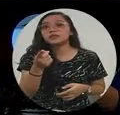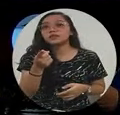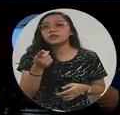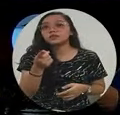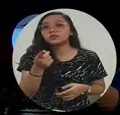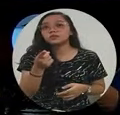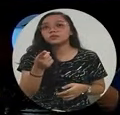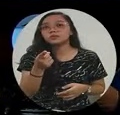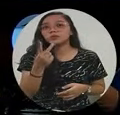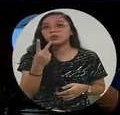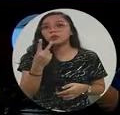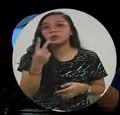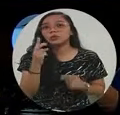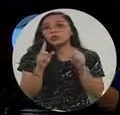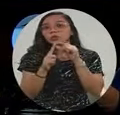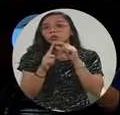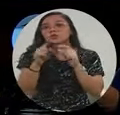John 11:35.